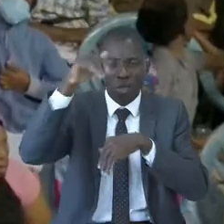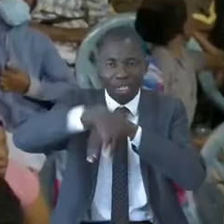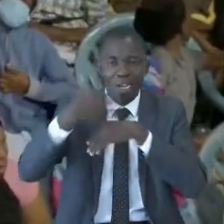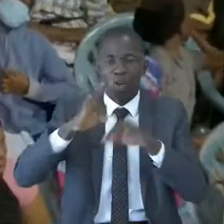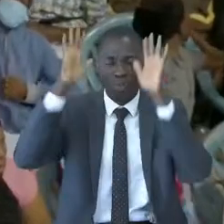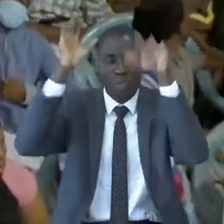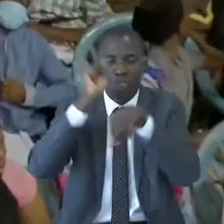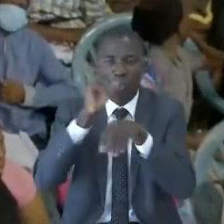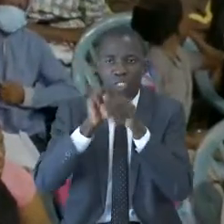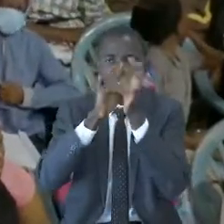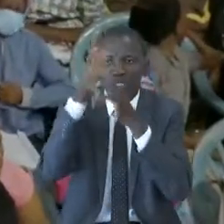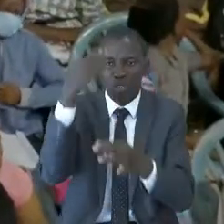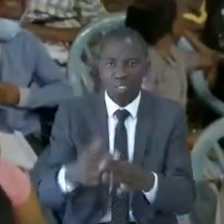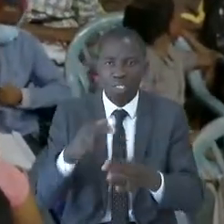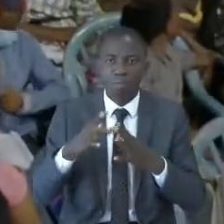name.